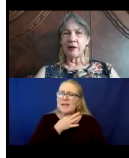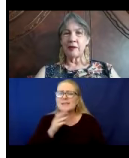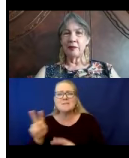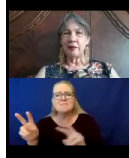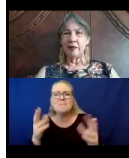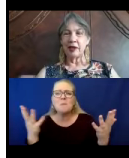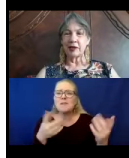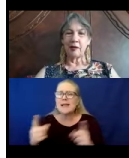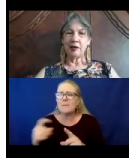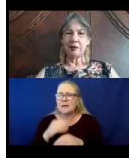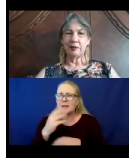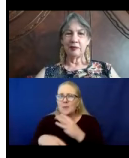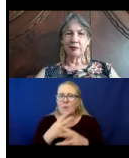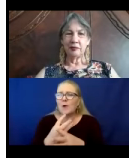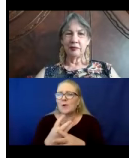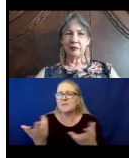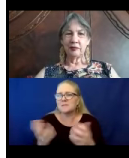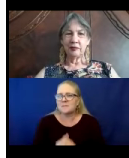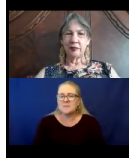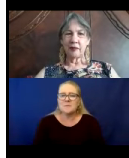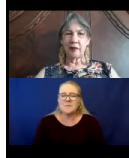on around you. Next slide, please.